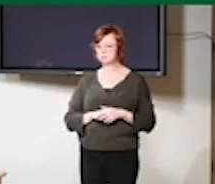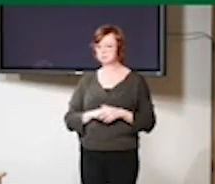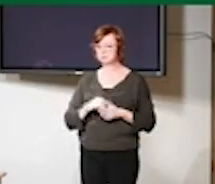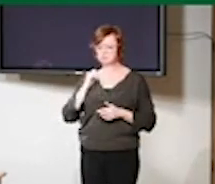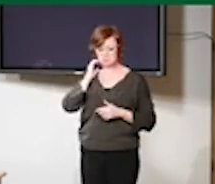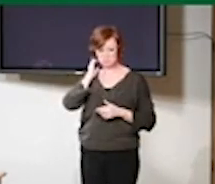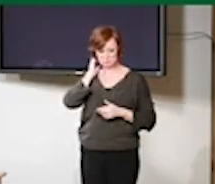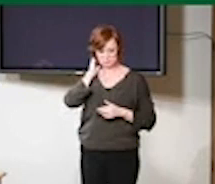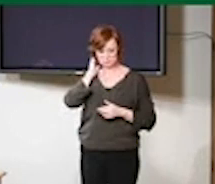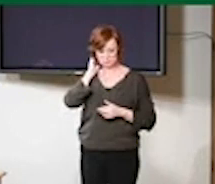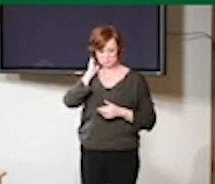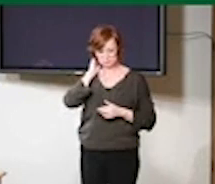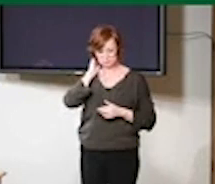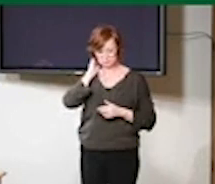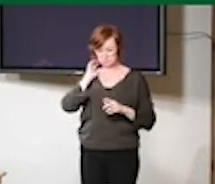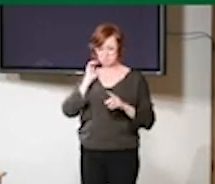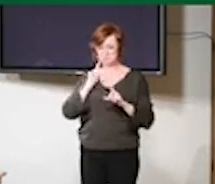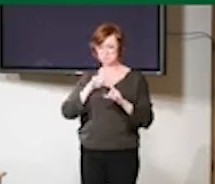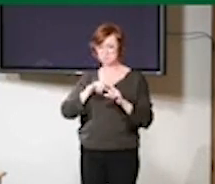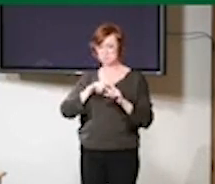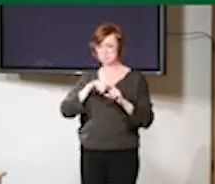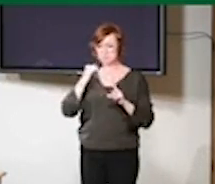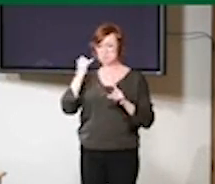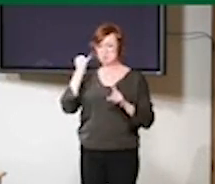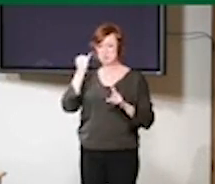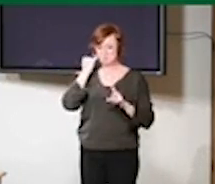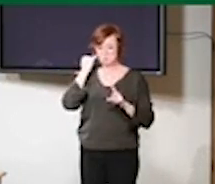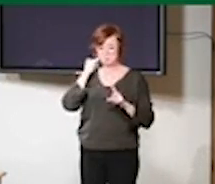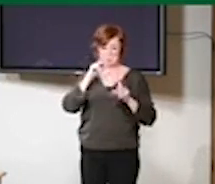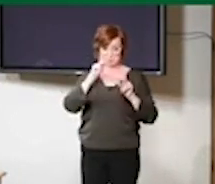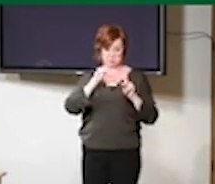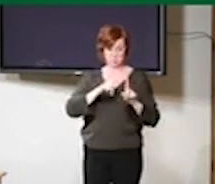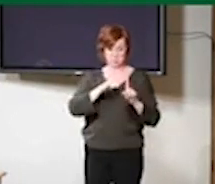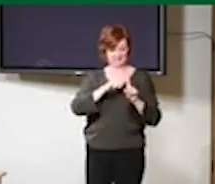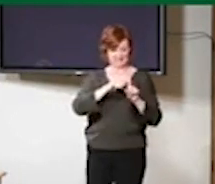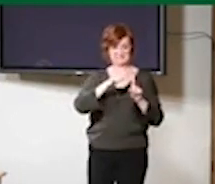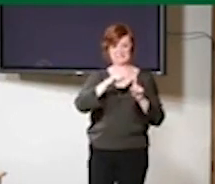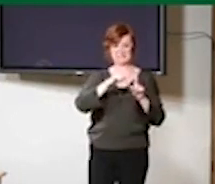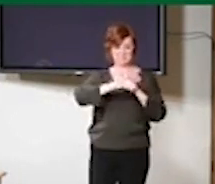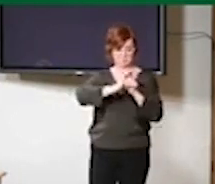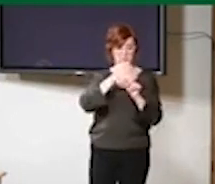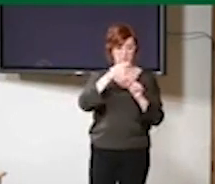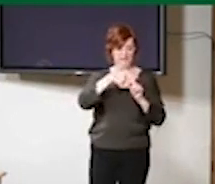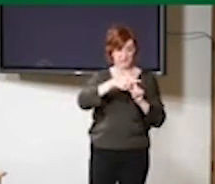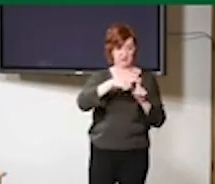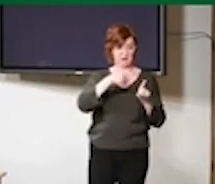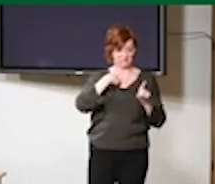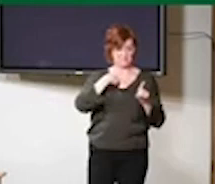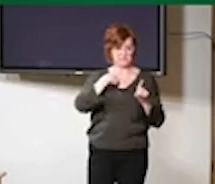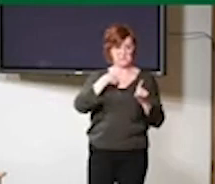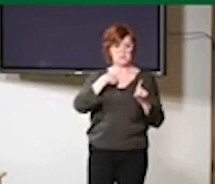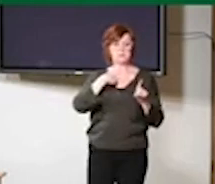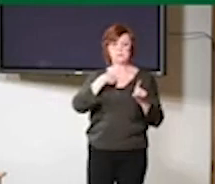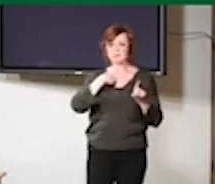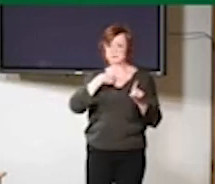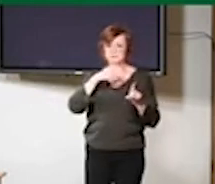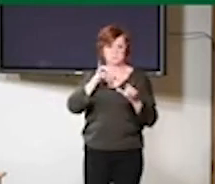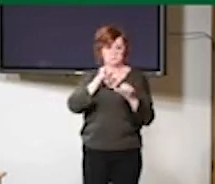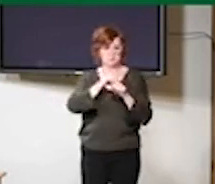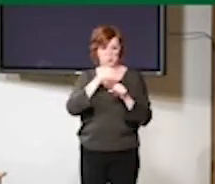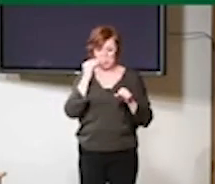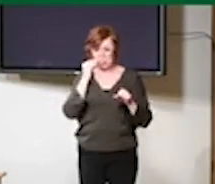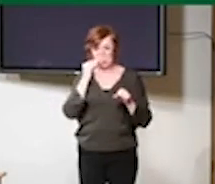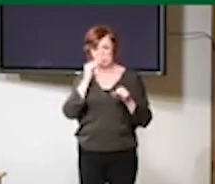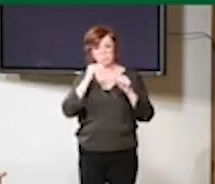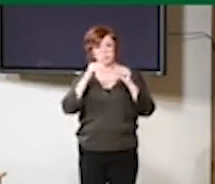than home, such as in hotels, and if so, how many would be quarantined in a place like a hotel, and where